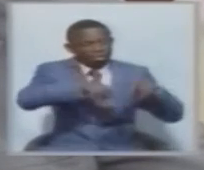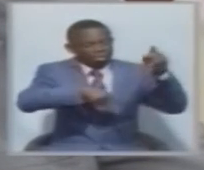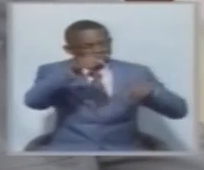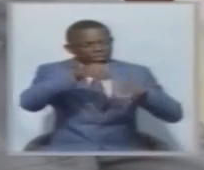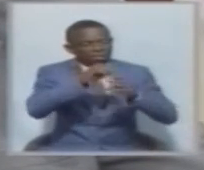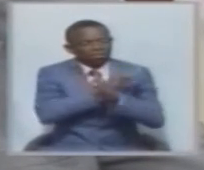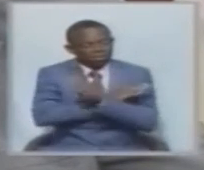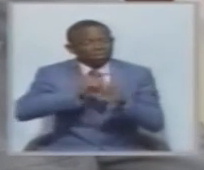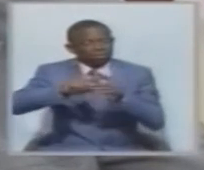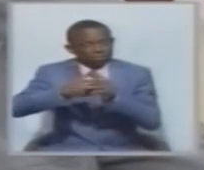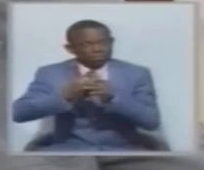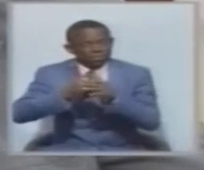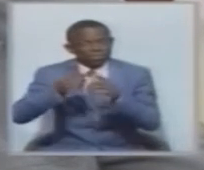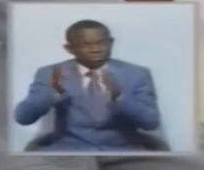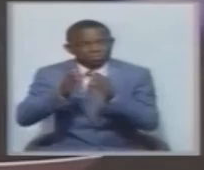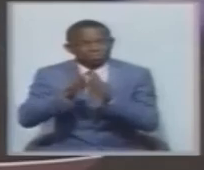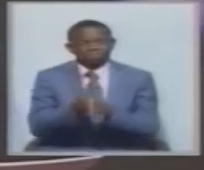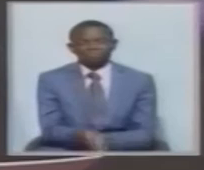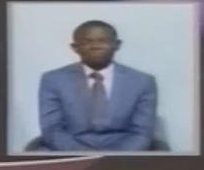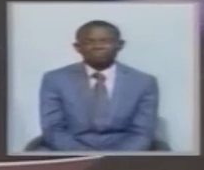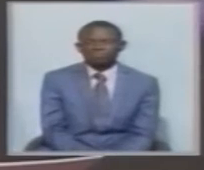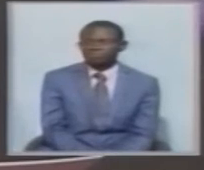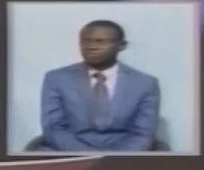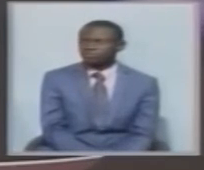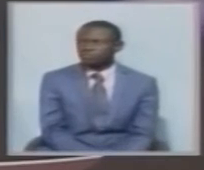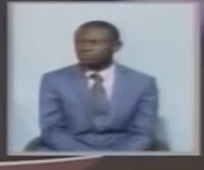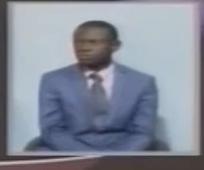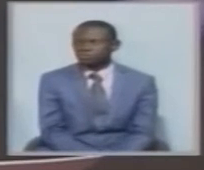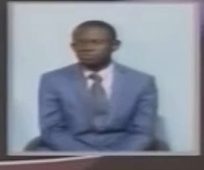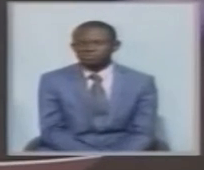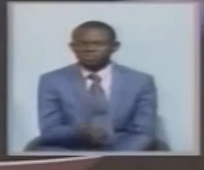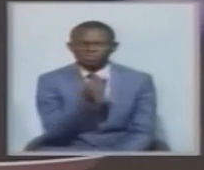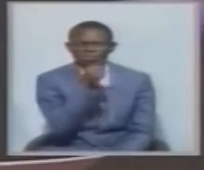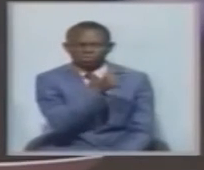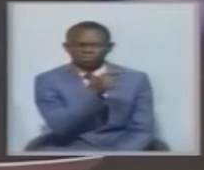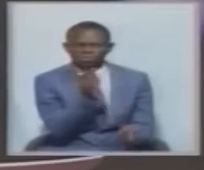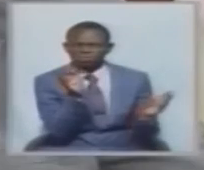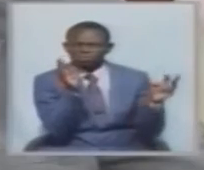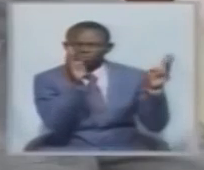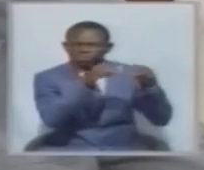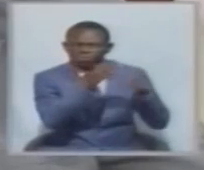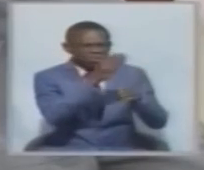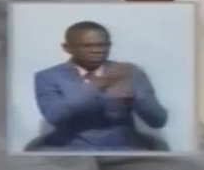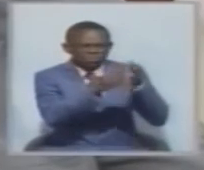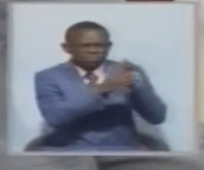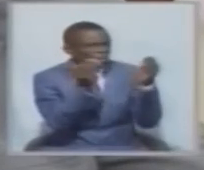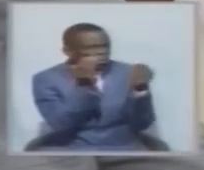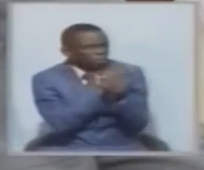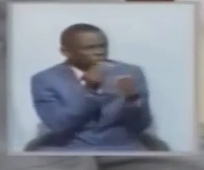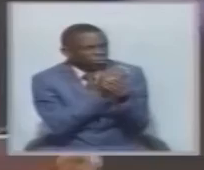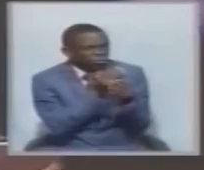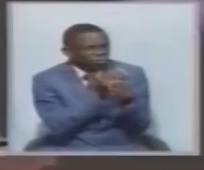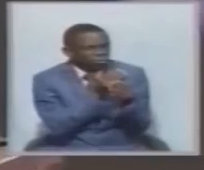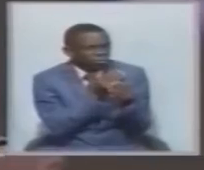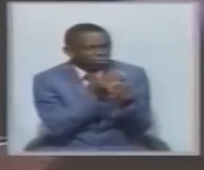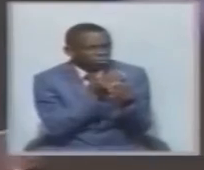weekend as they start coming in. I want to look at the issue of infrastructure at Mulungushi. How well are we doing? Well, so far so good. People would have